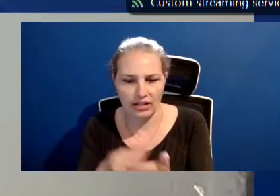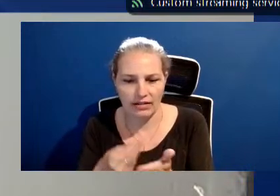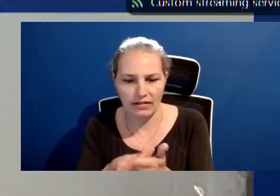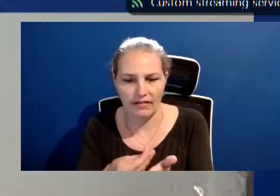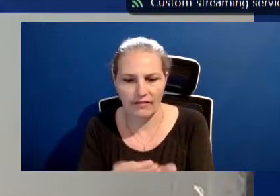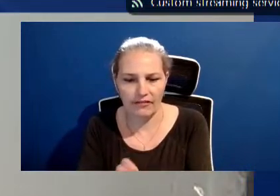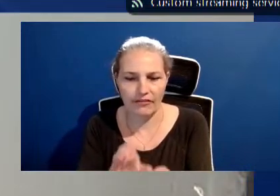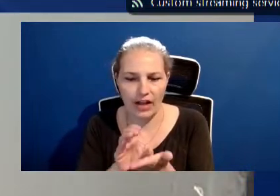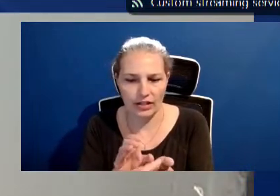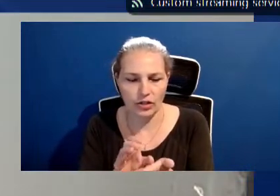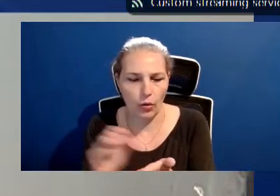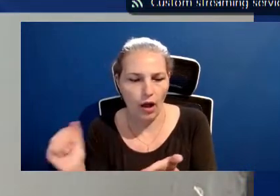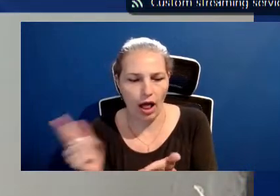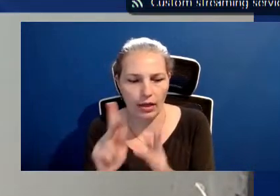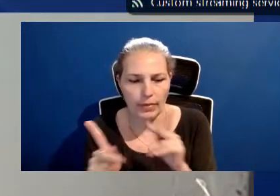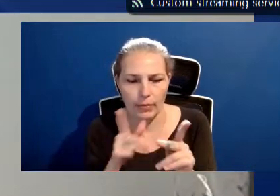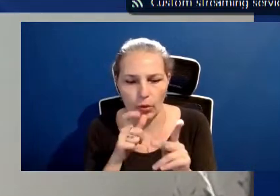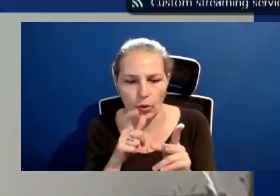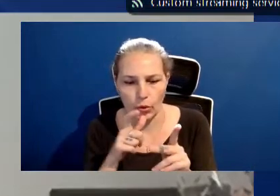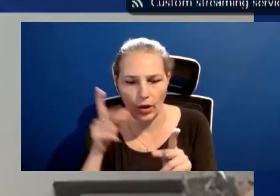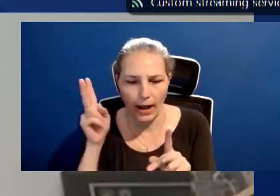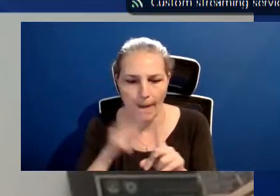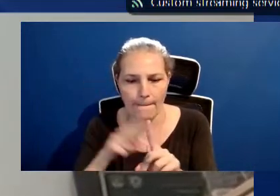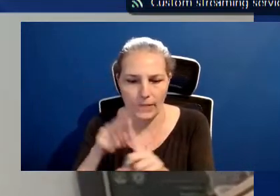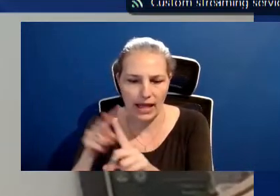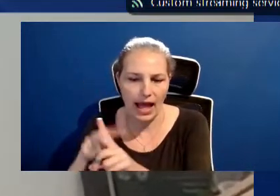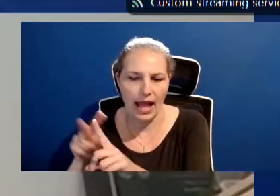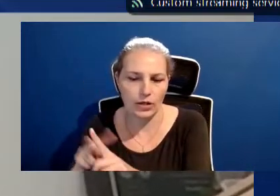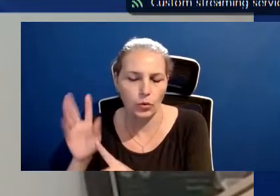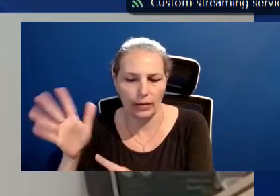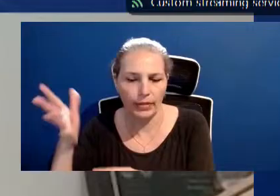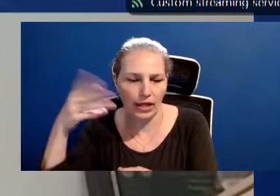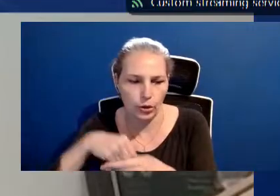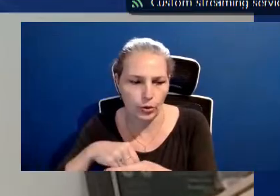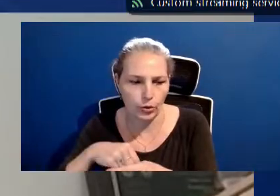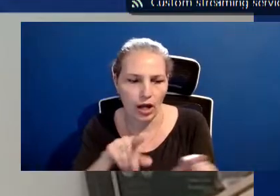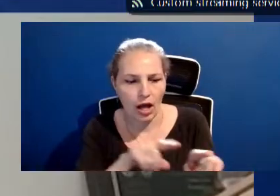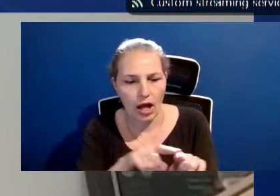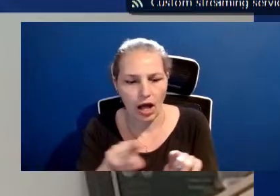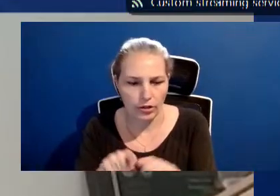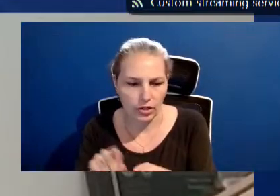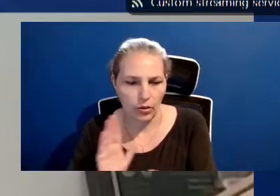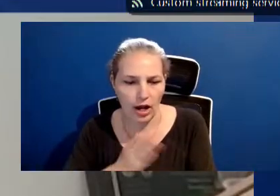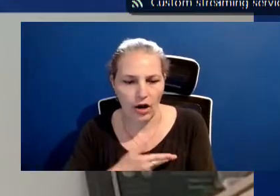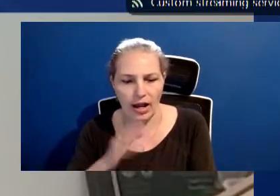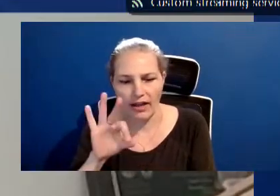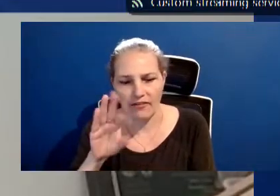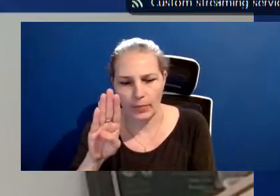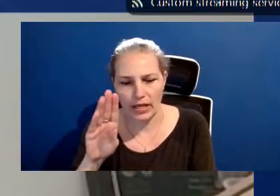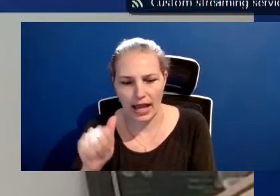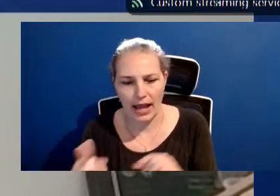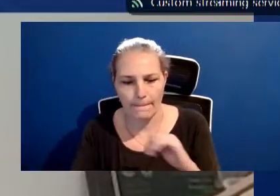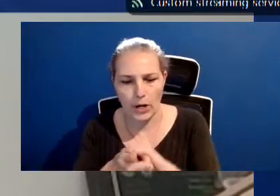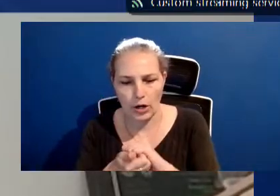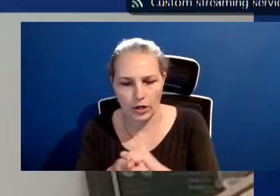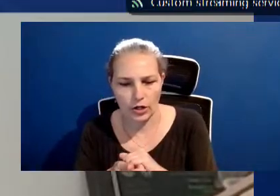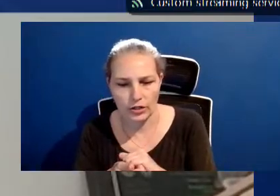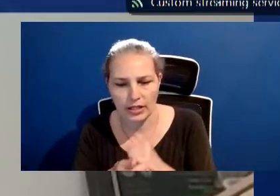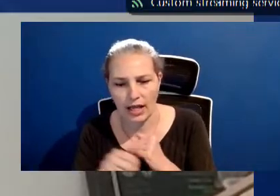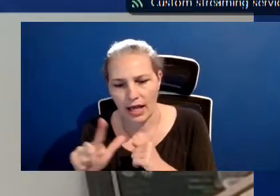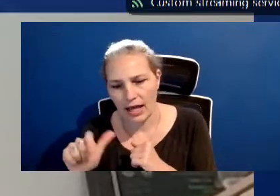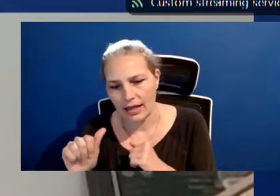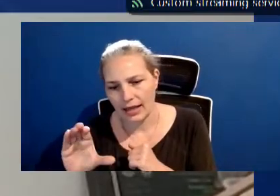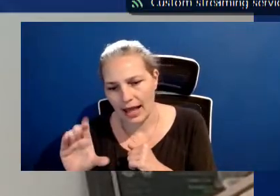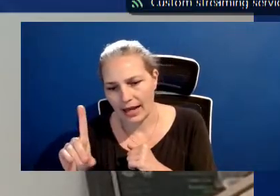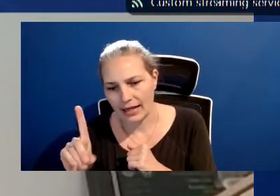in addition to what Layla said, with our SBA partners, LACTA partners who recently released